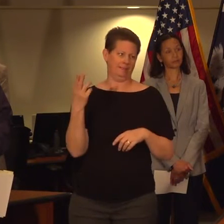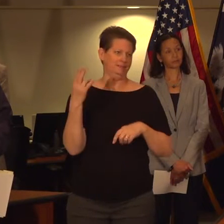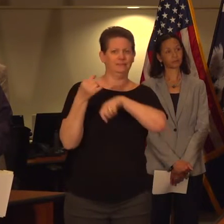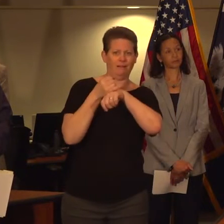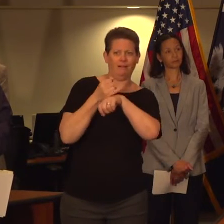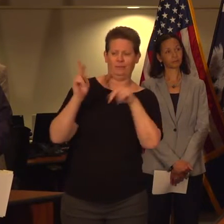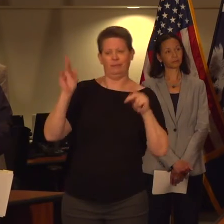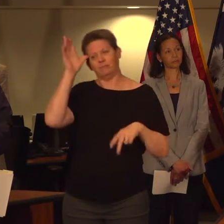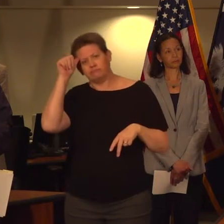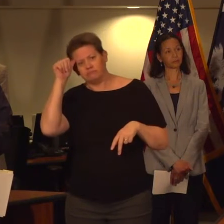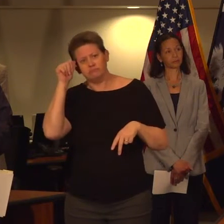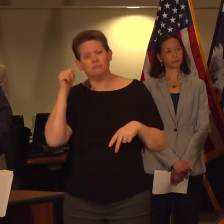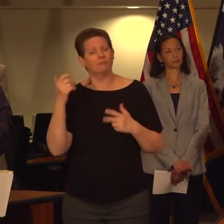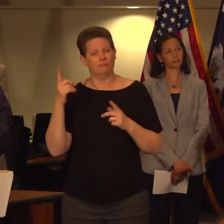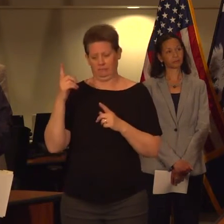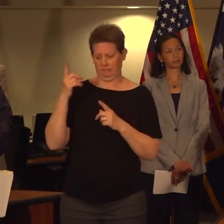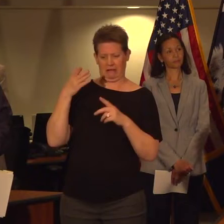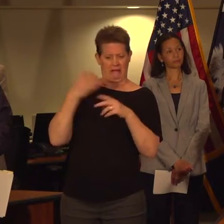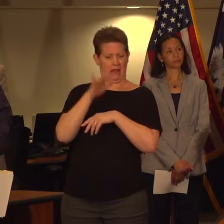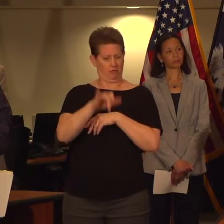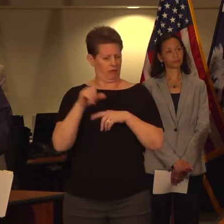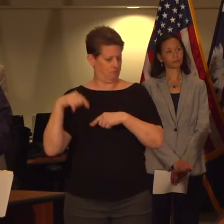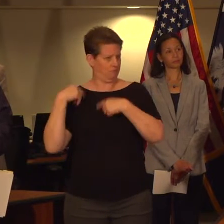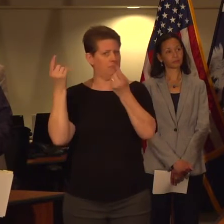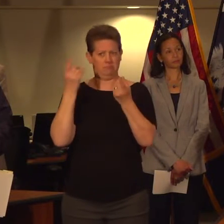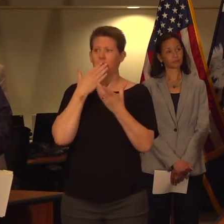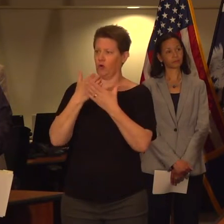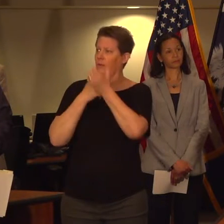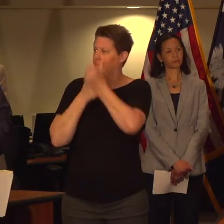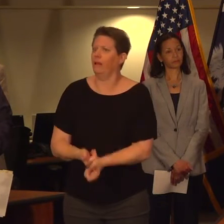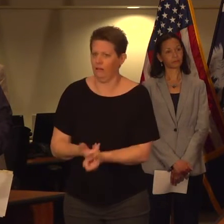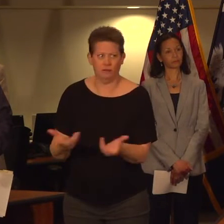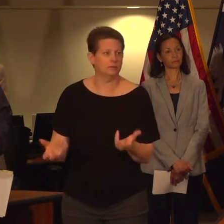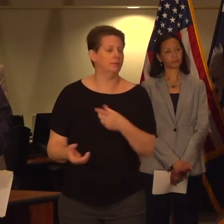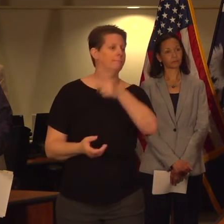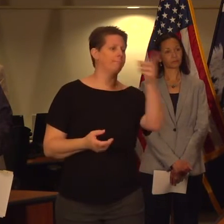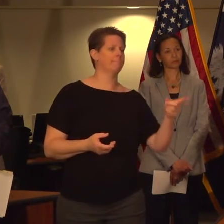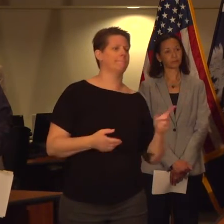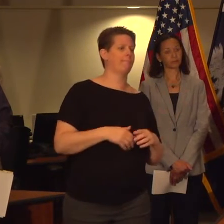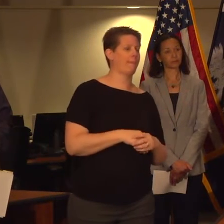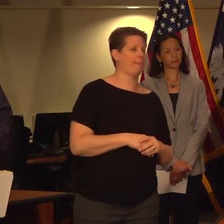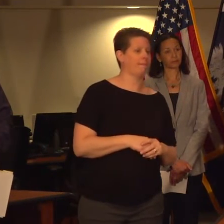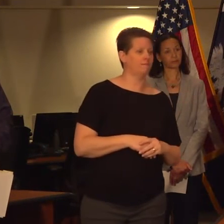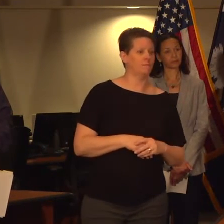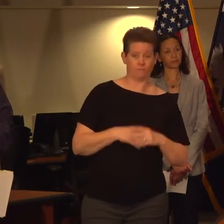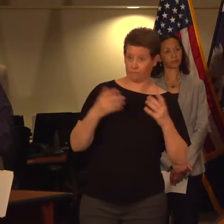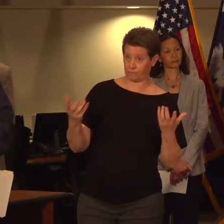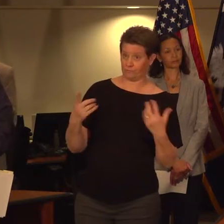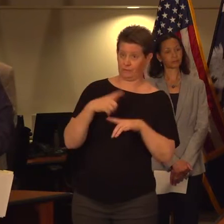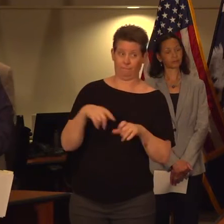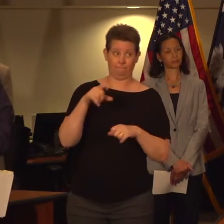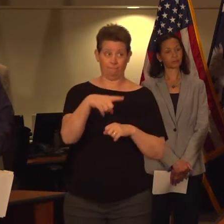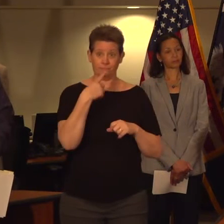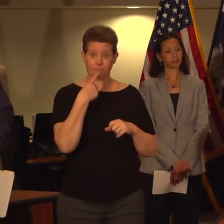islands, except for that, we've had remarkable compliance among the people. Yes, ma'am. But Governor, you've also said consistently that what